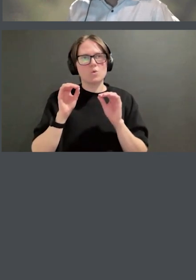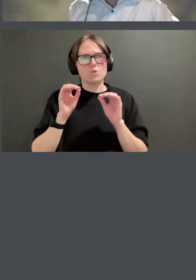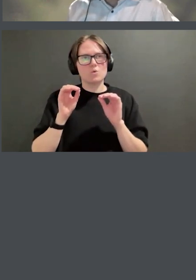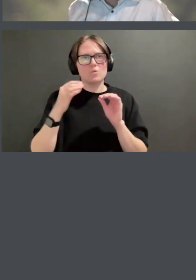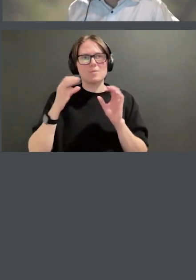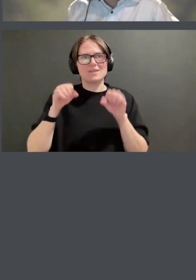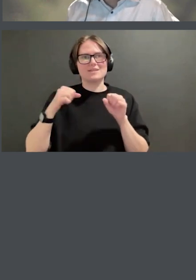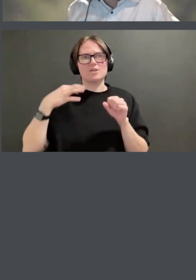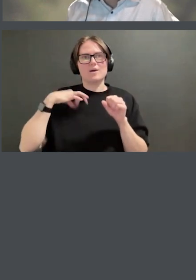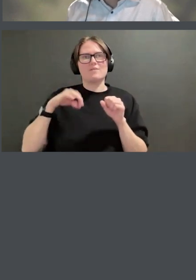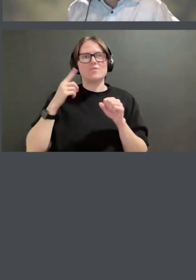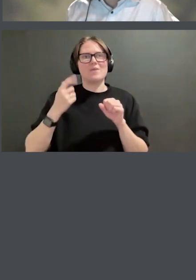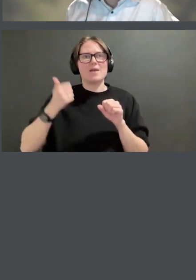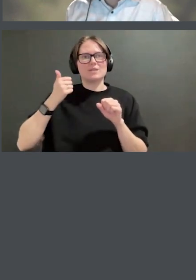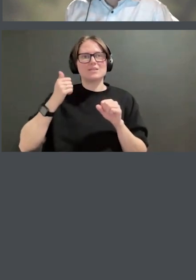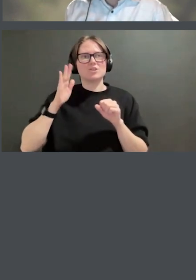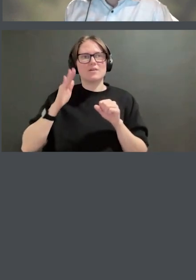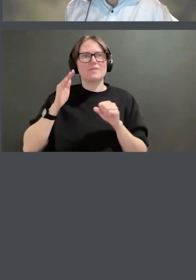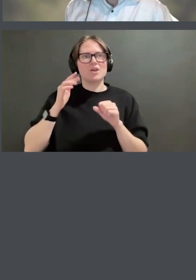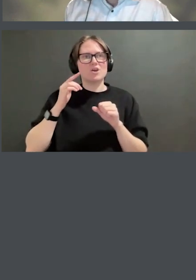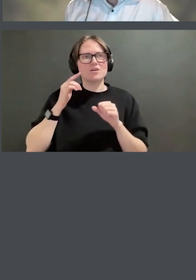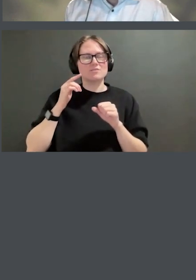their affected ear.